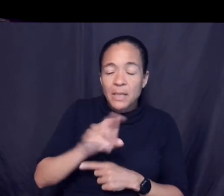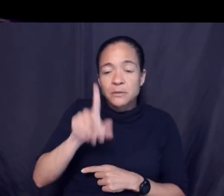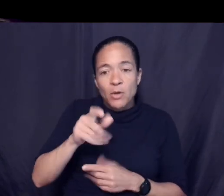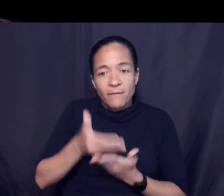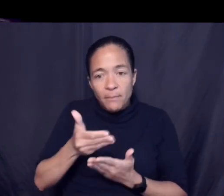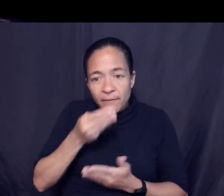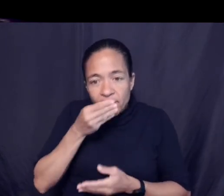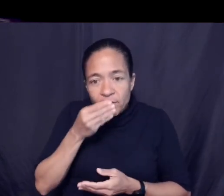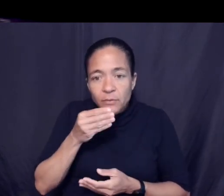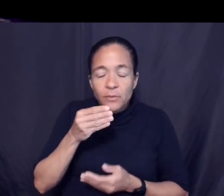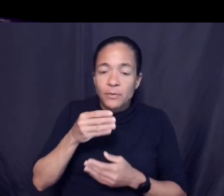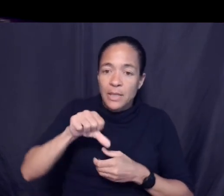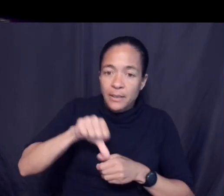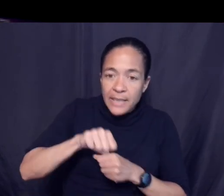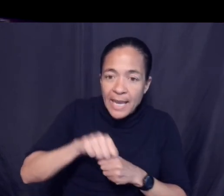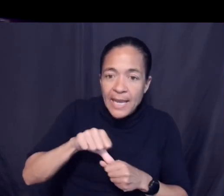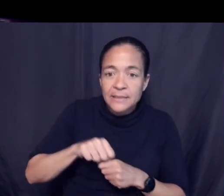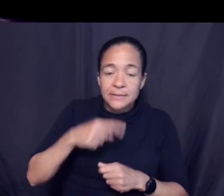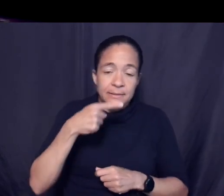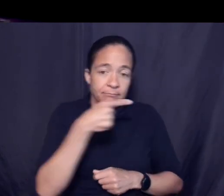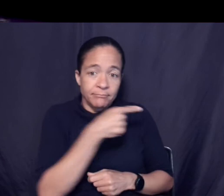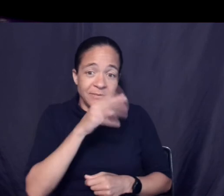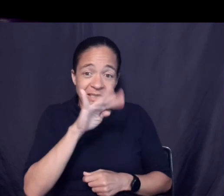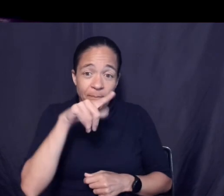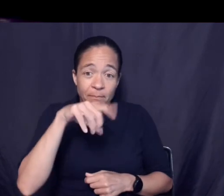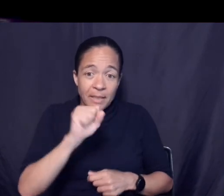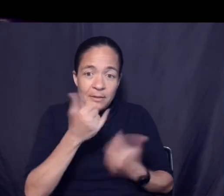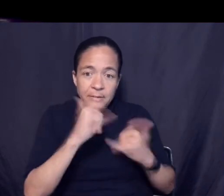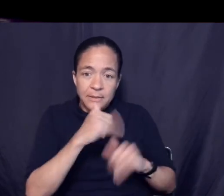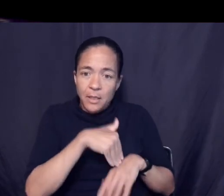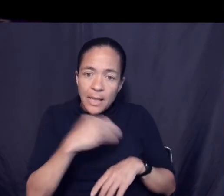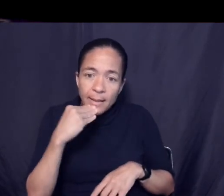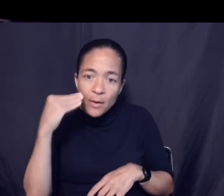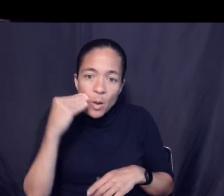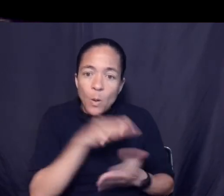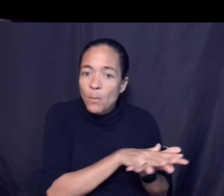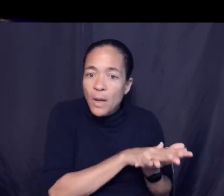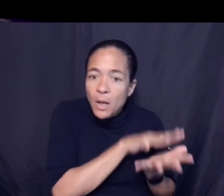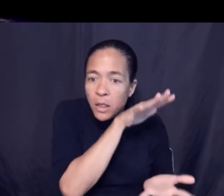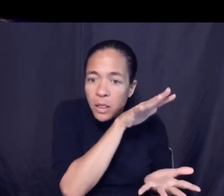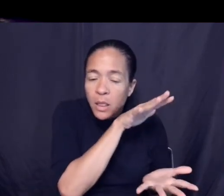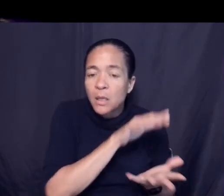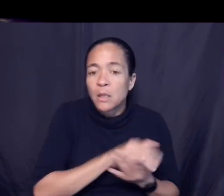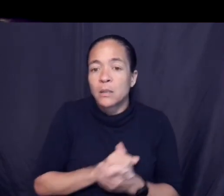You have meals, you have gas, you have, all the bills at home piling up.